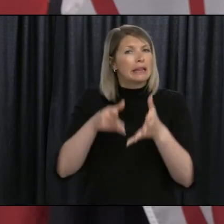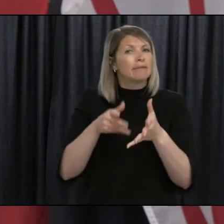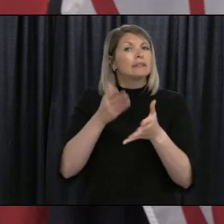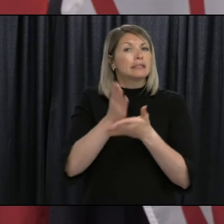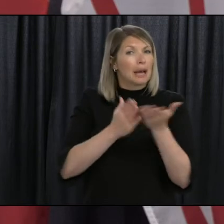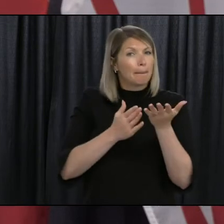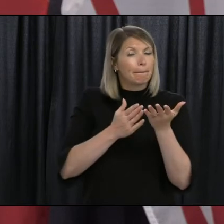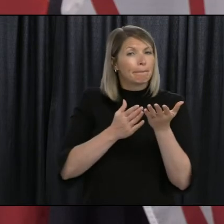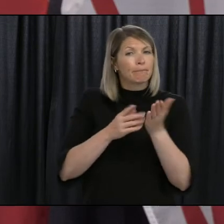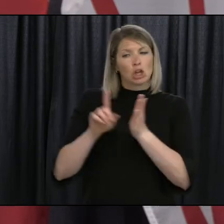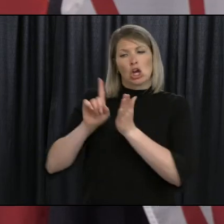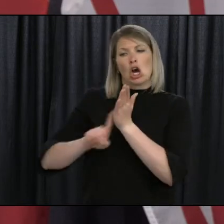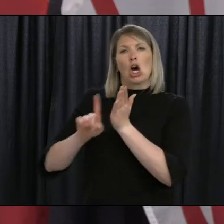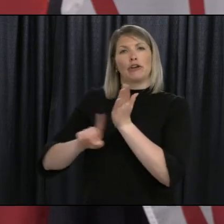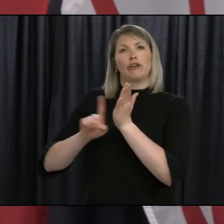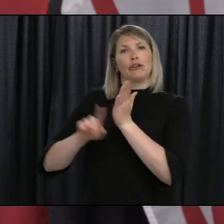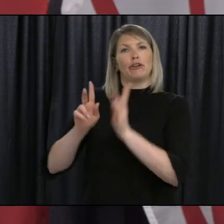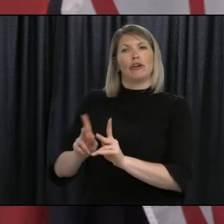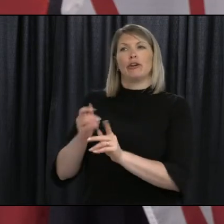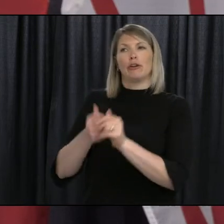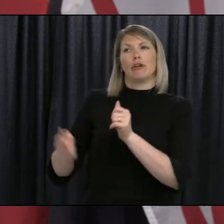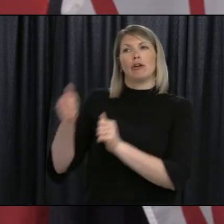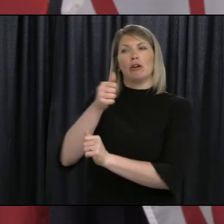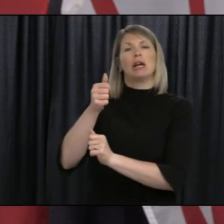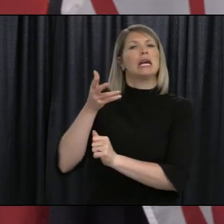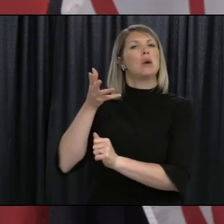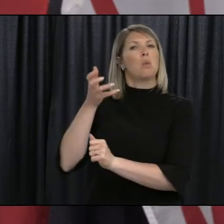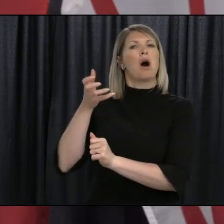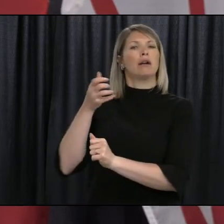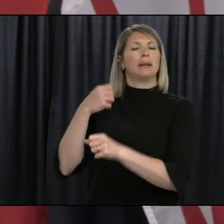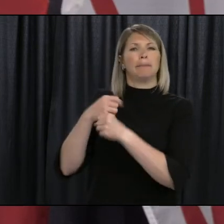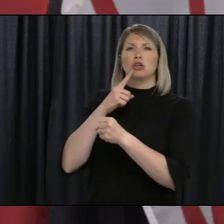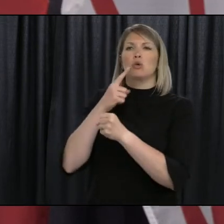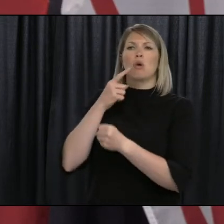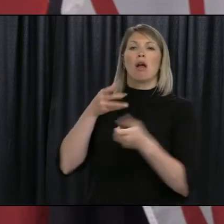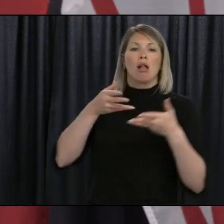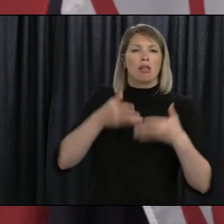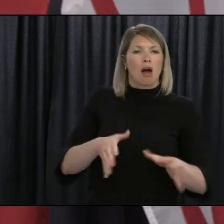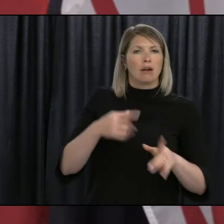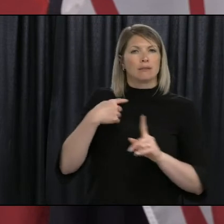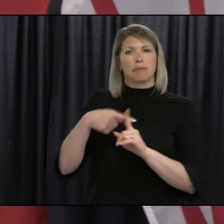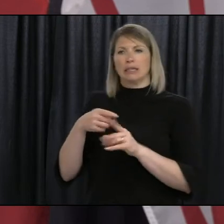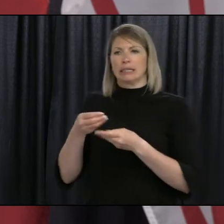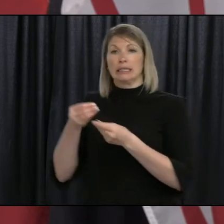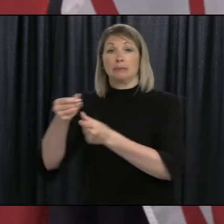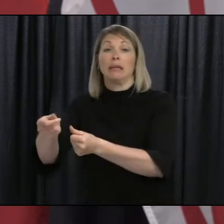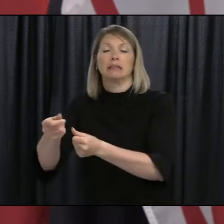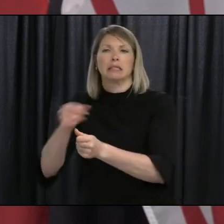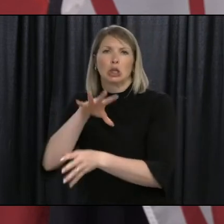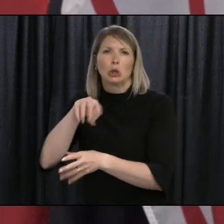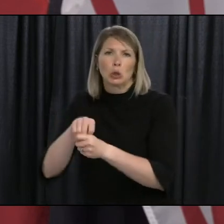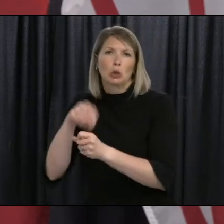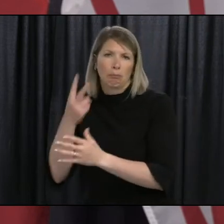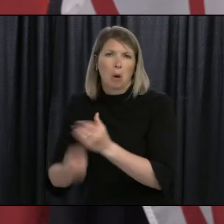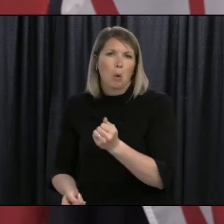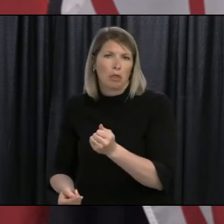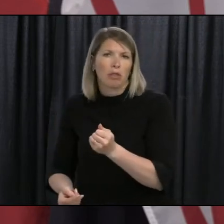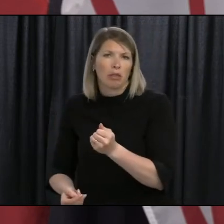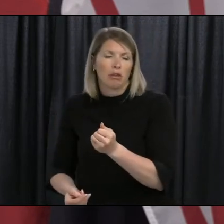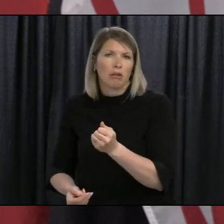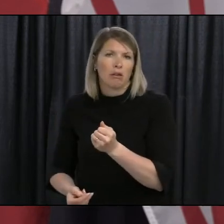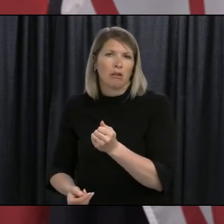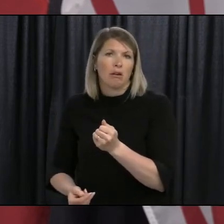would prefer to see that accounted for in each tax year as a result of it being tax revenue. So